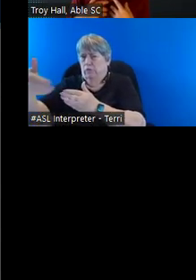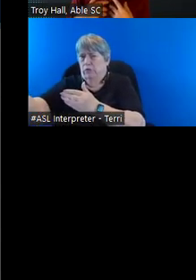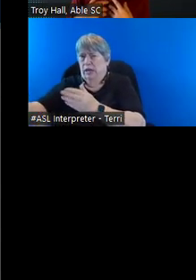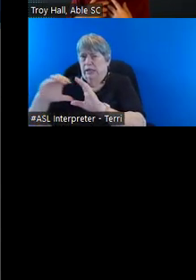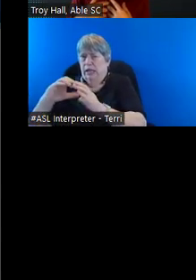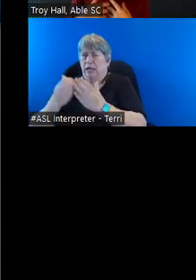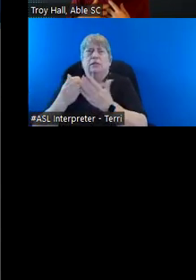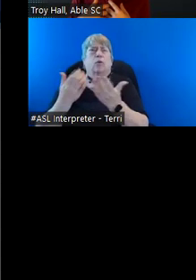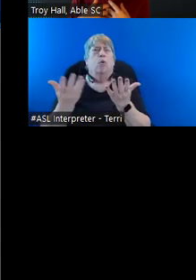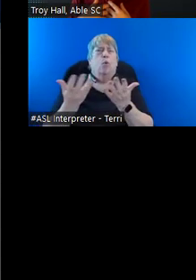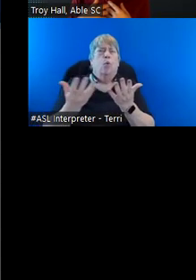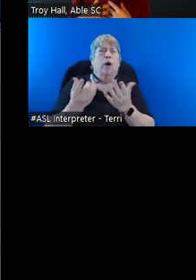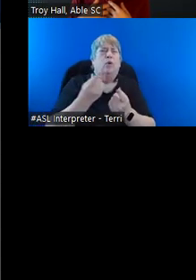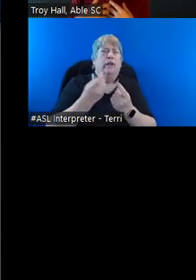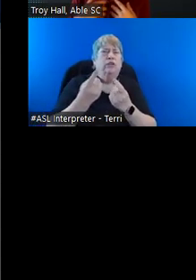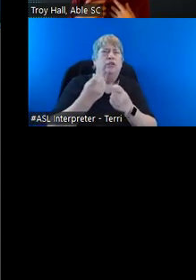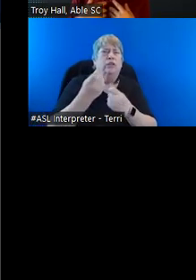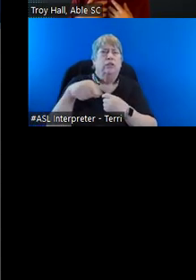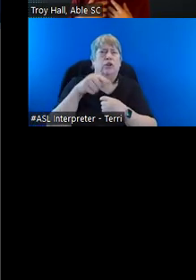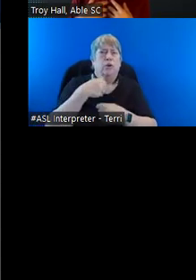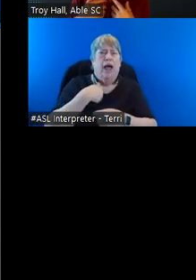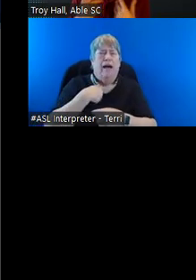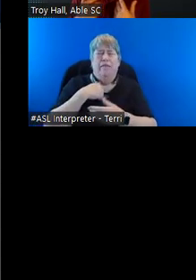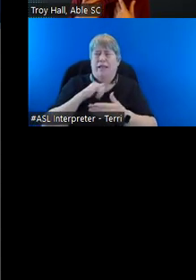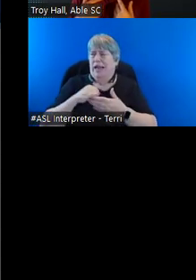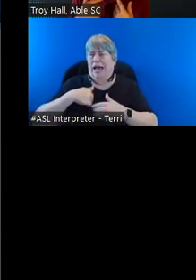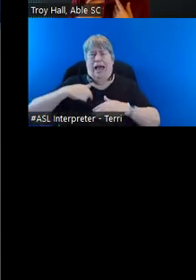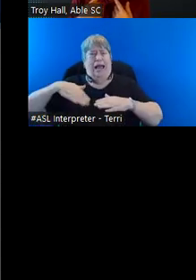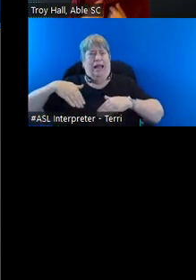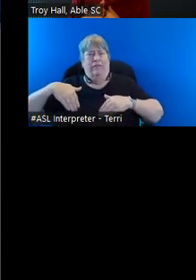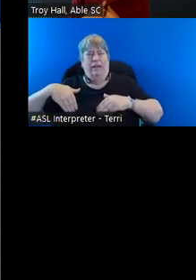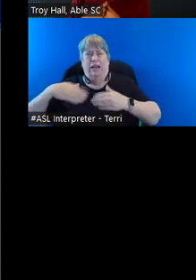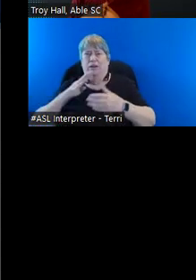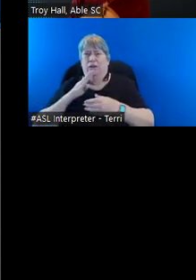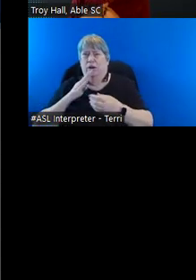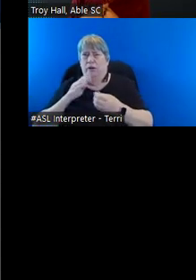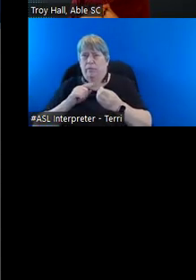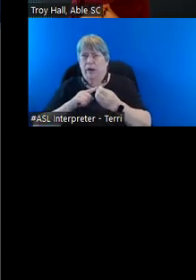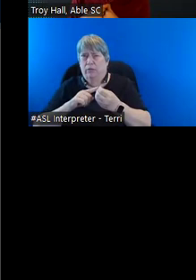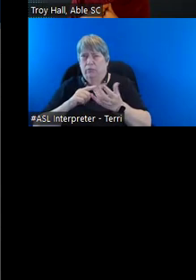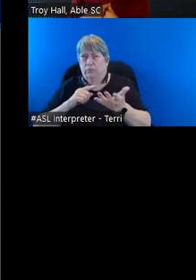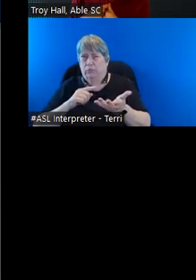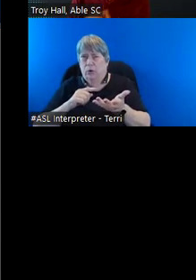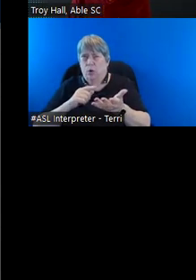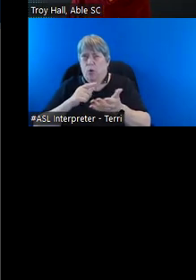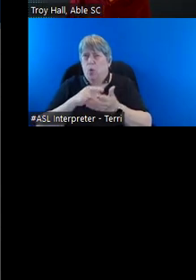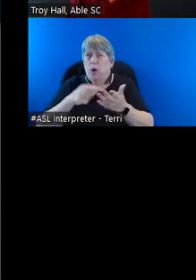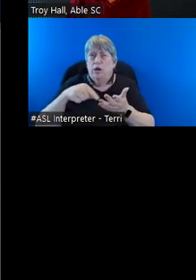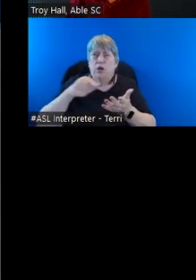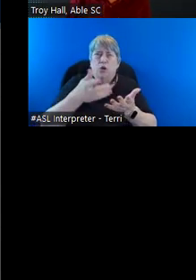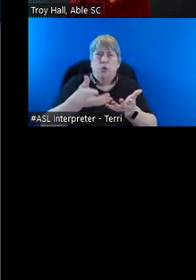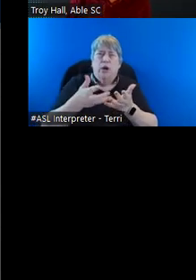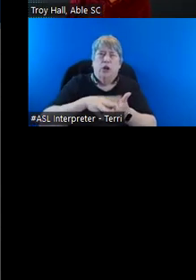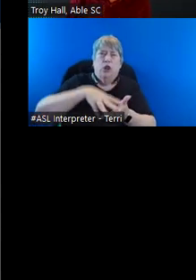kind of questions do y'all have that wasn't really addressed by this overview? What are y'all really hoping to learn or